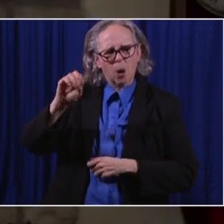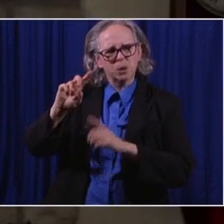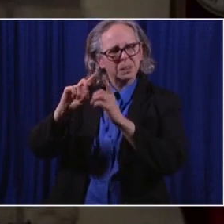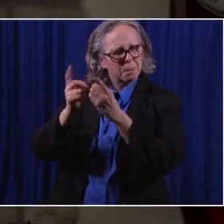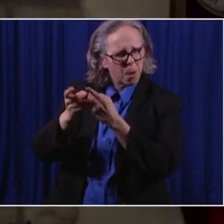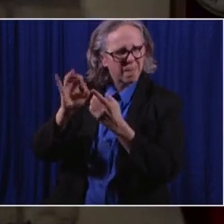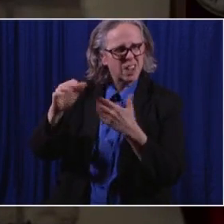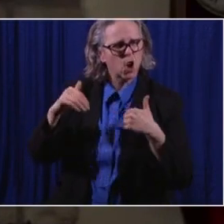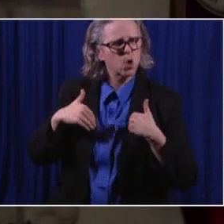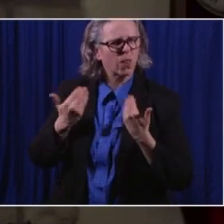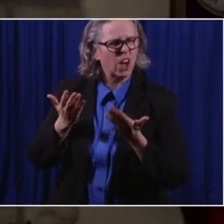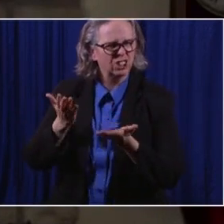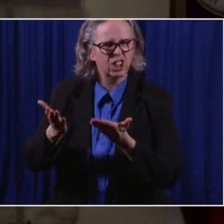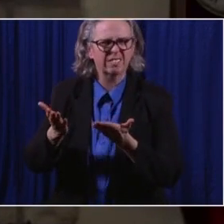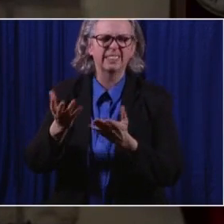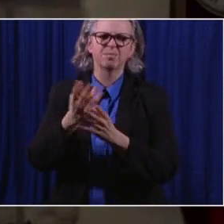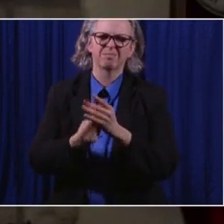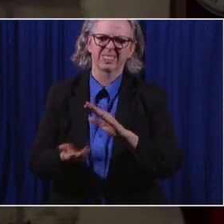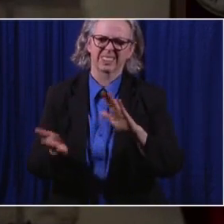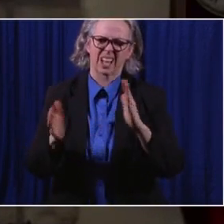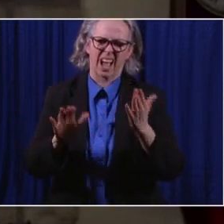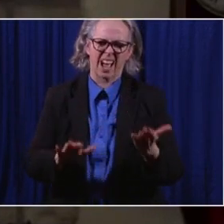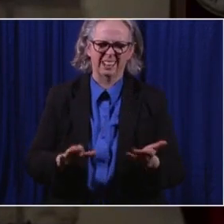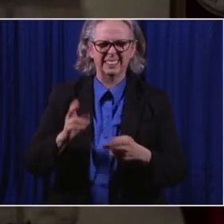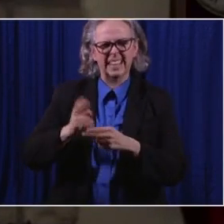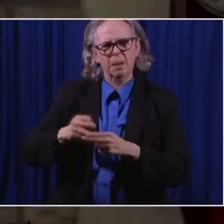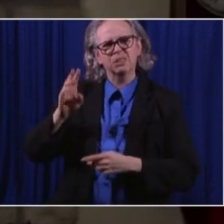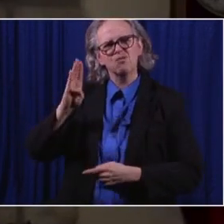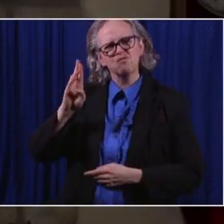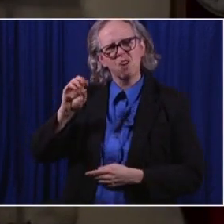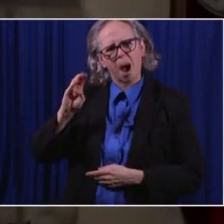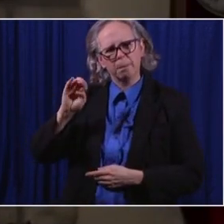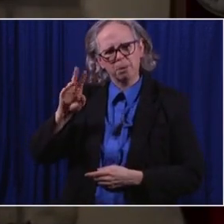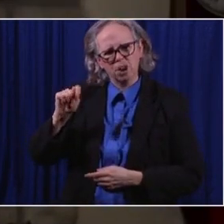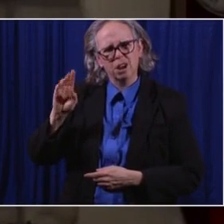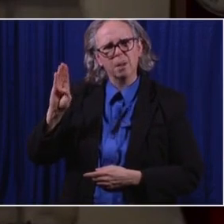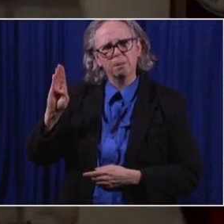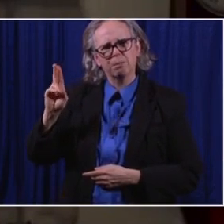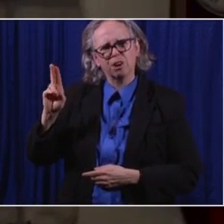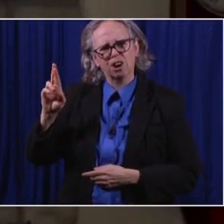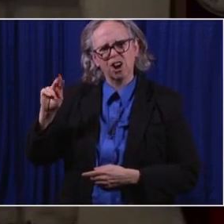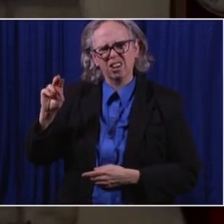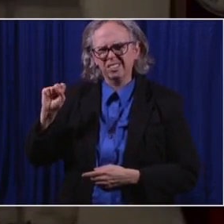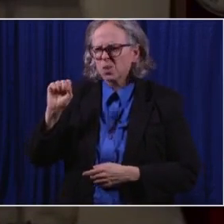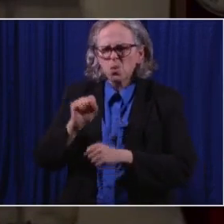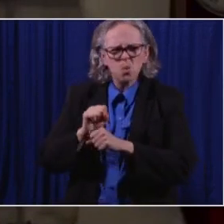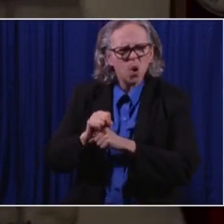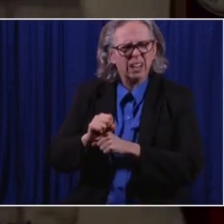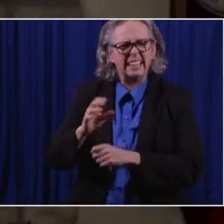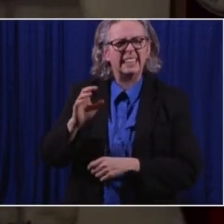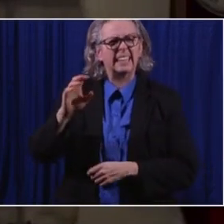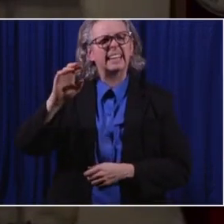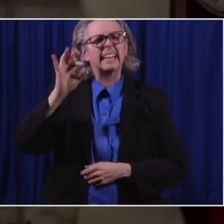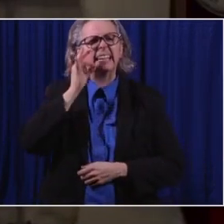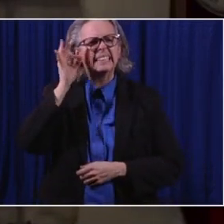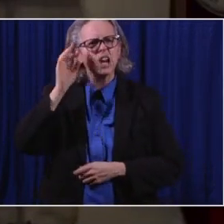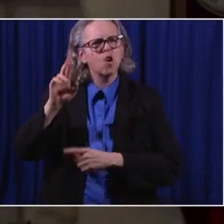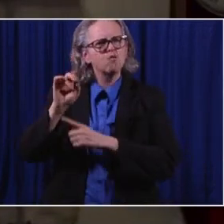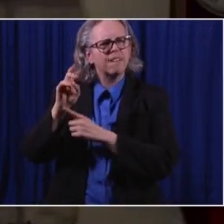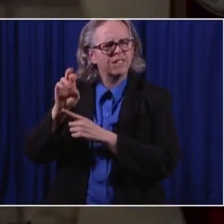Services, Robert Burns, who worked at the Indian River Juvenile Correctional Facility for more than 28 years,